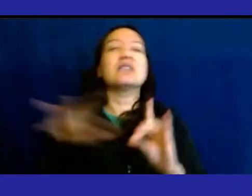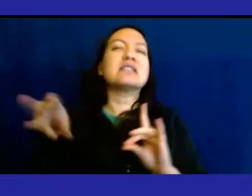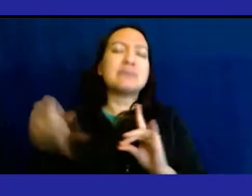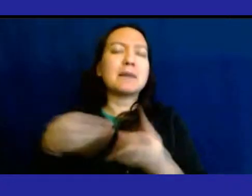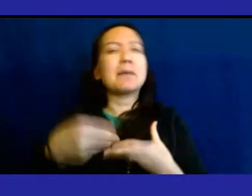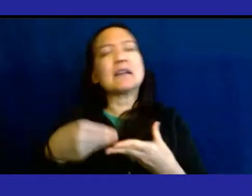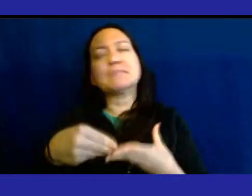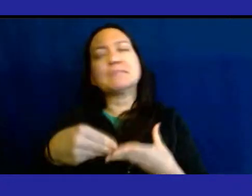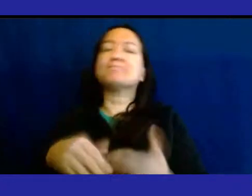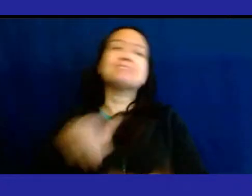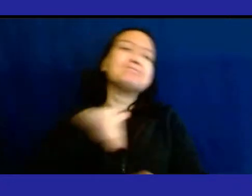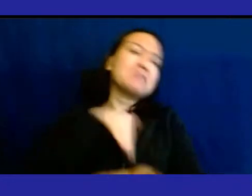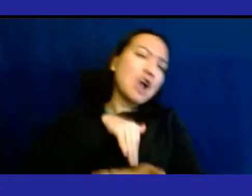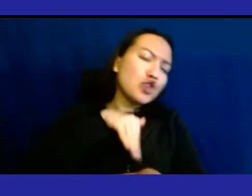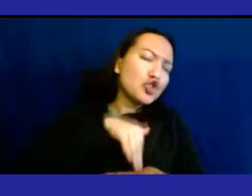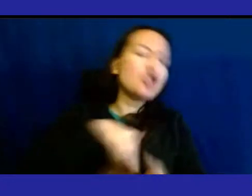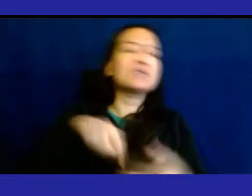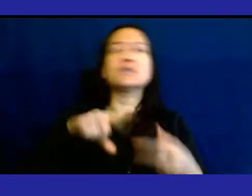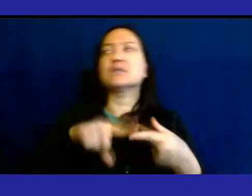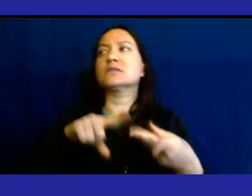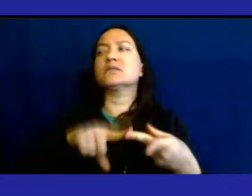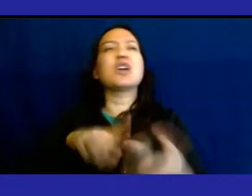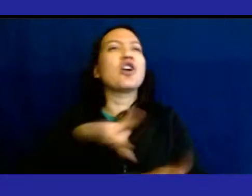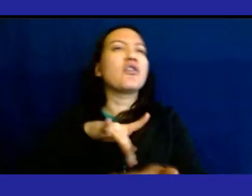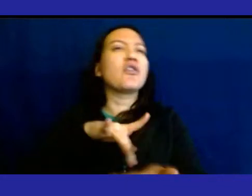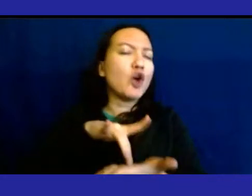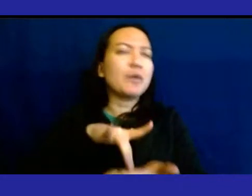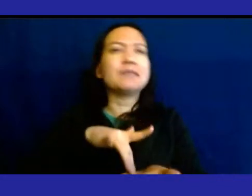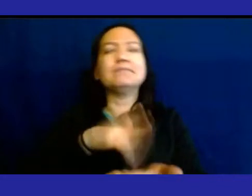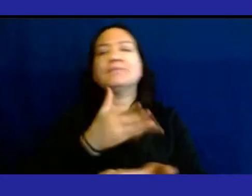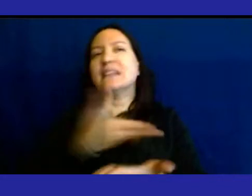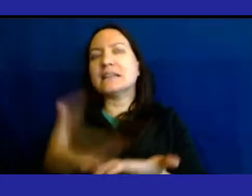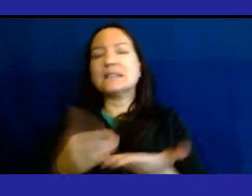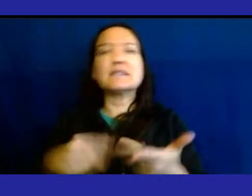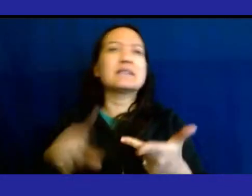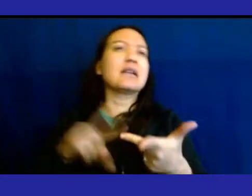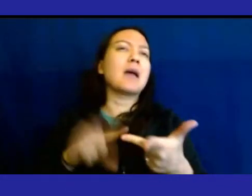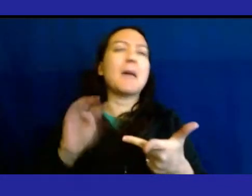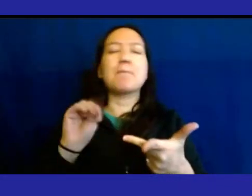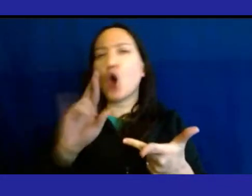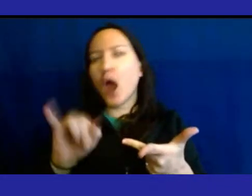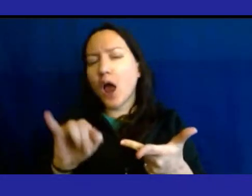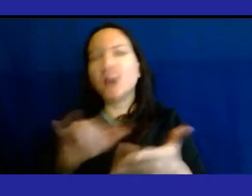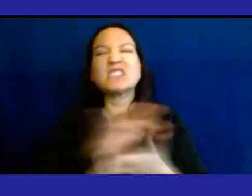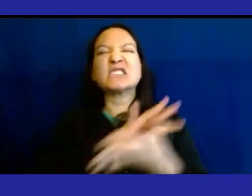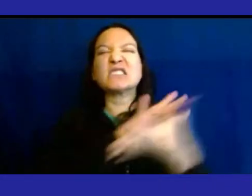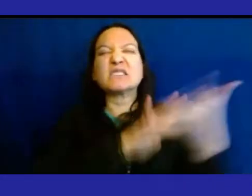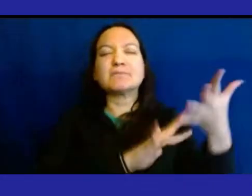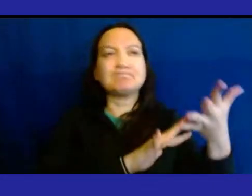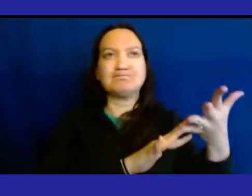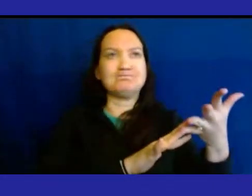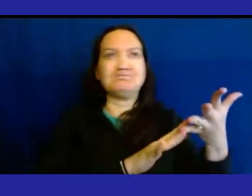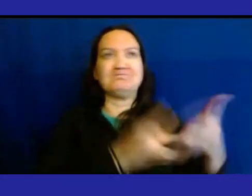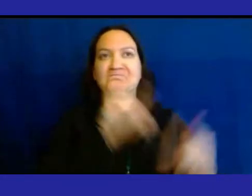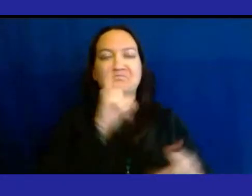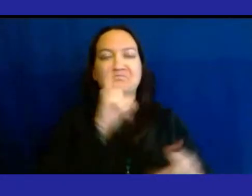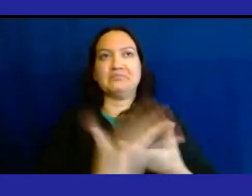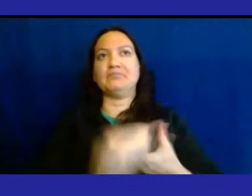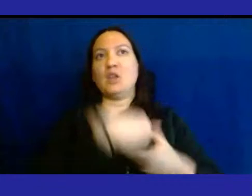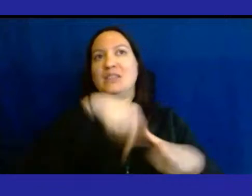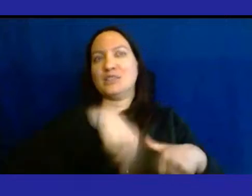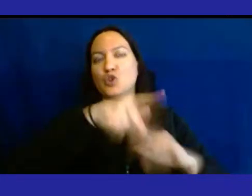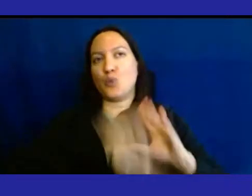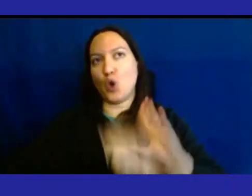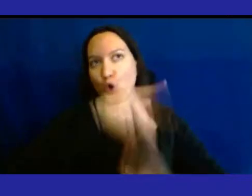as doctors or pharmaceutical supplies or MRIs, all of which are not part of the program, or